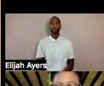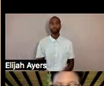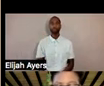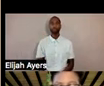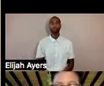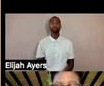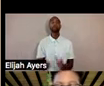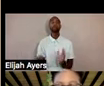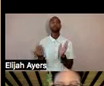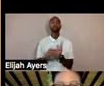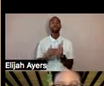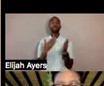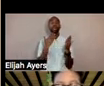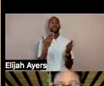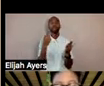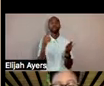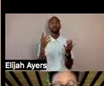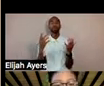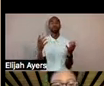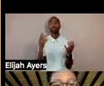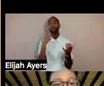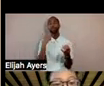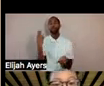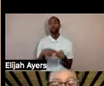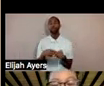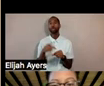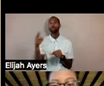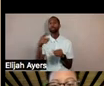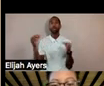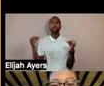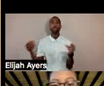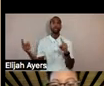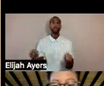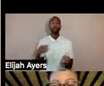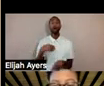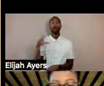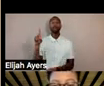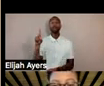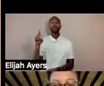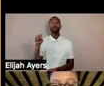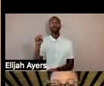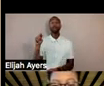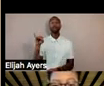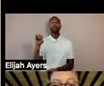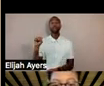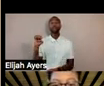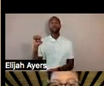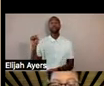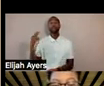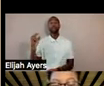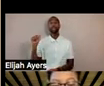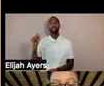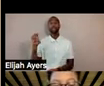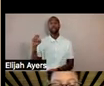So again, thank you so much for joining us, choosing to be here. I'm Denise Shante, go by she, her